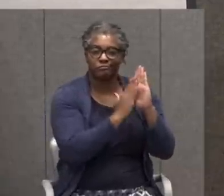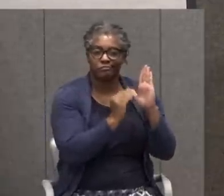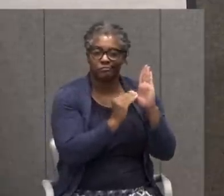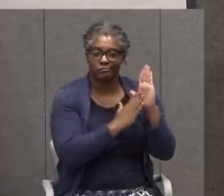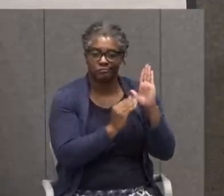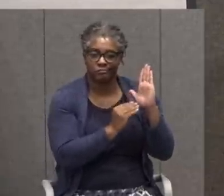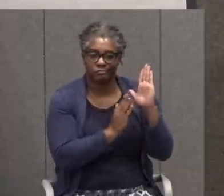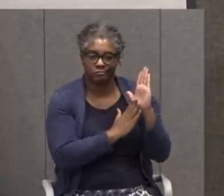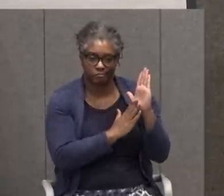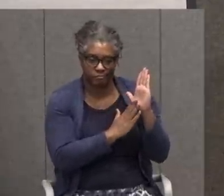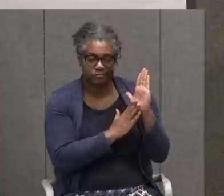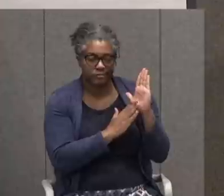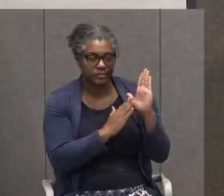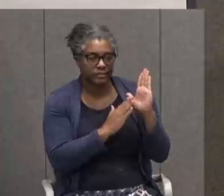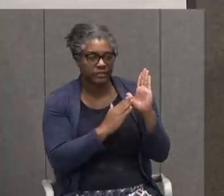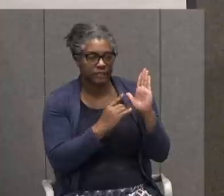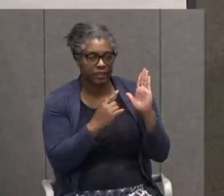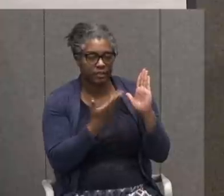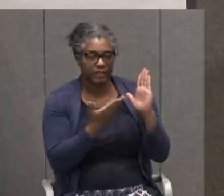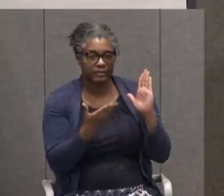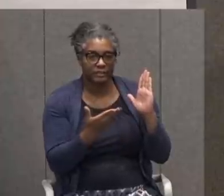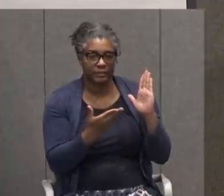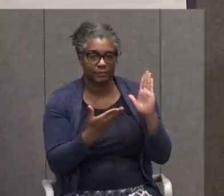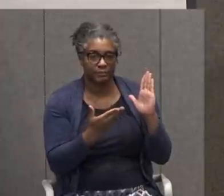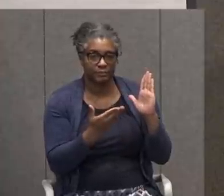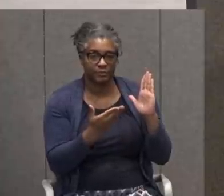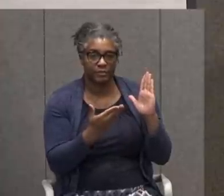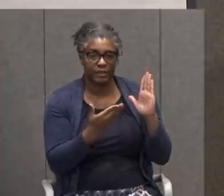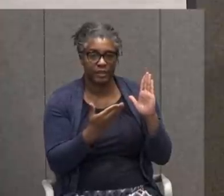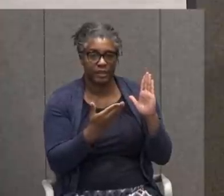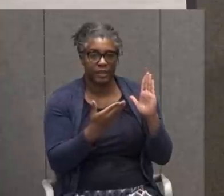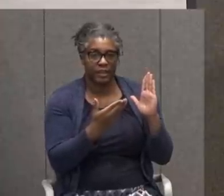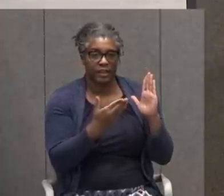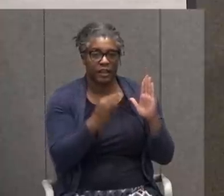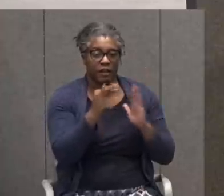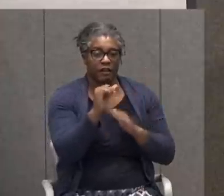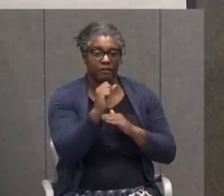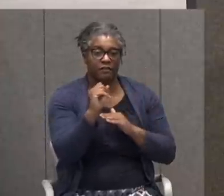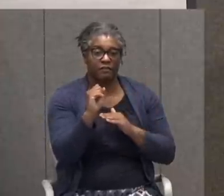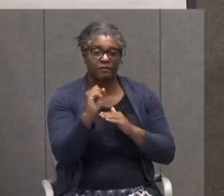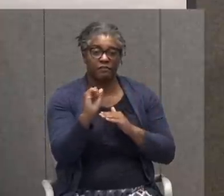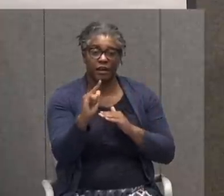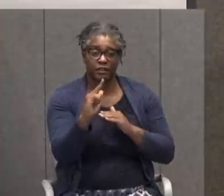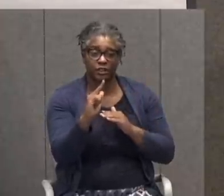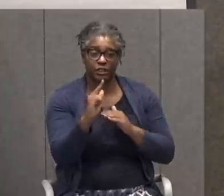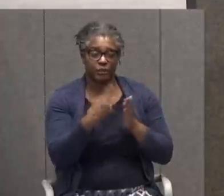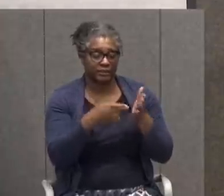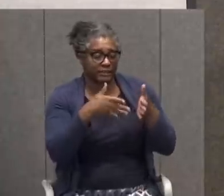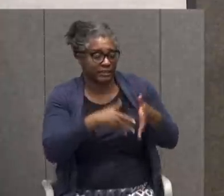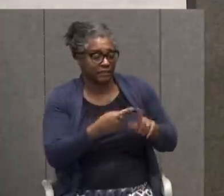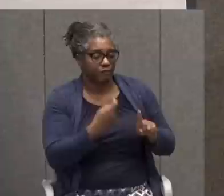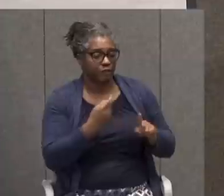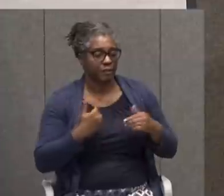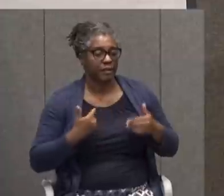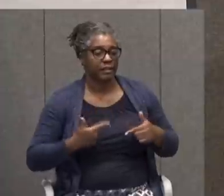living thing. I knew that. I'm going to star that. That's so cool. And I'm going to underline living thing